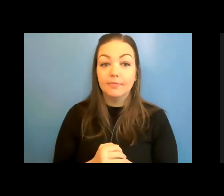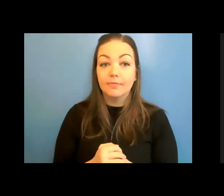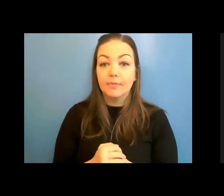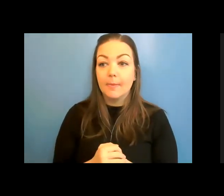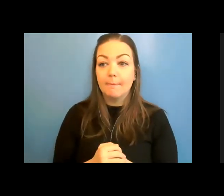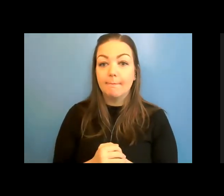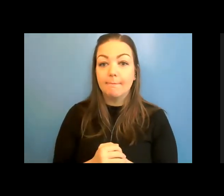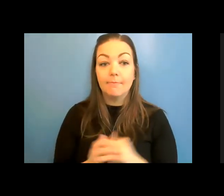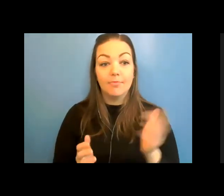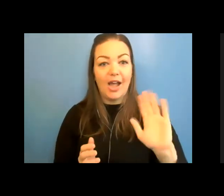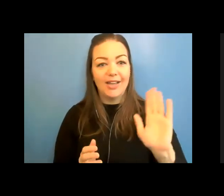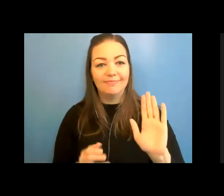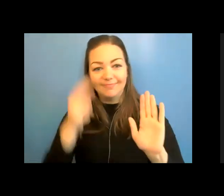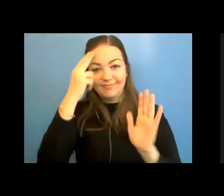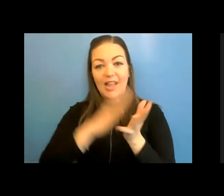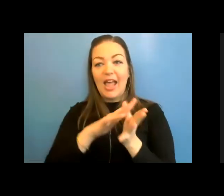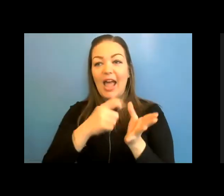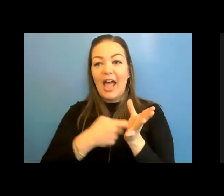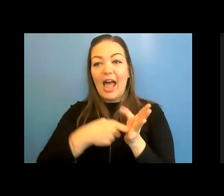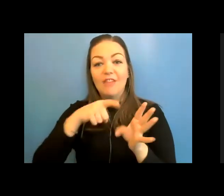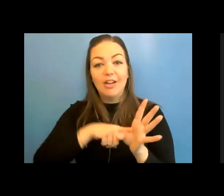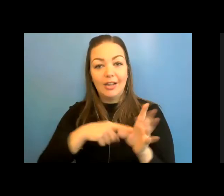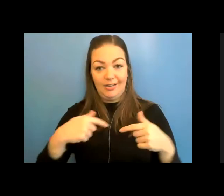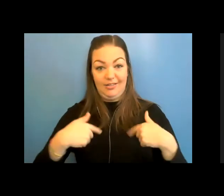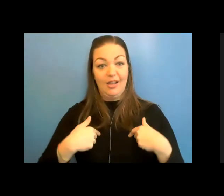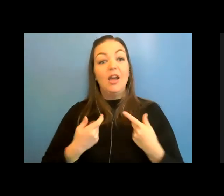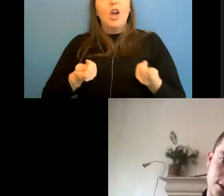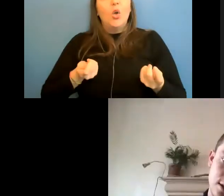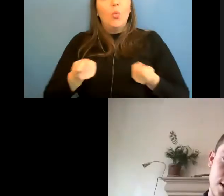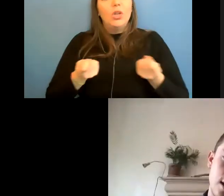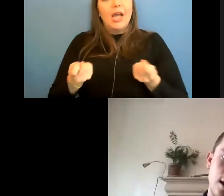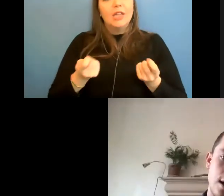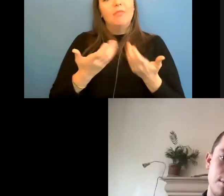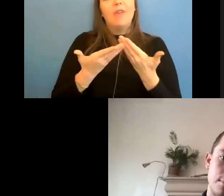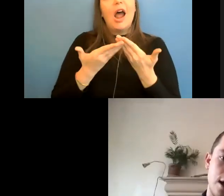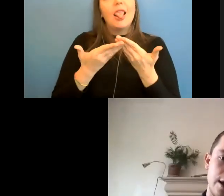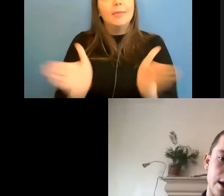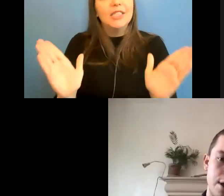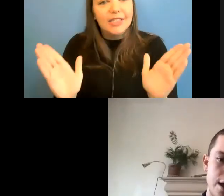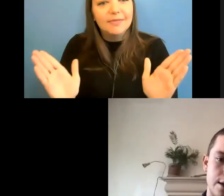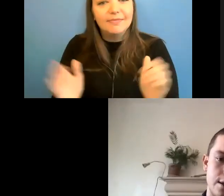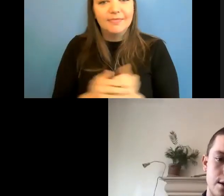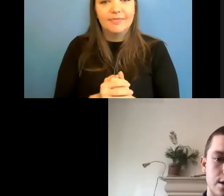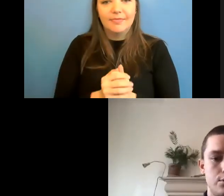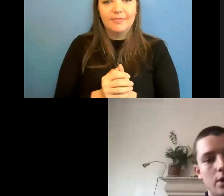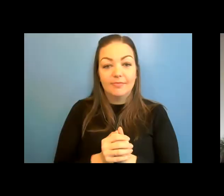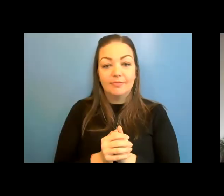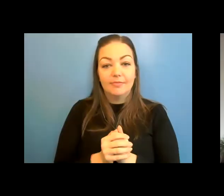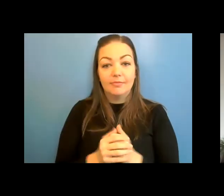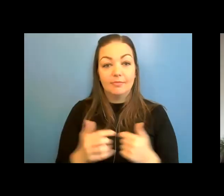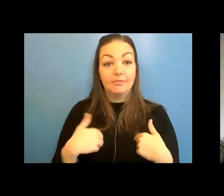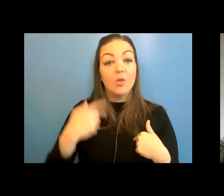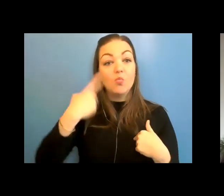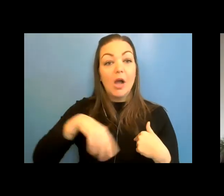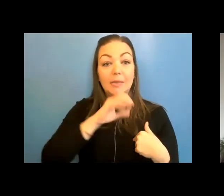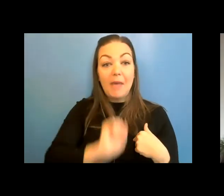Hi, I'm Harry. I'm Programme Coordinator on Unlimited. I am a white